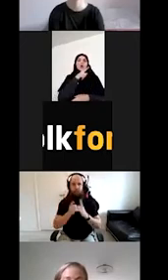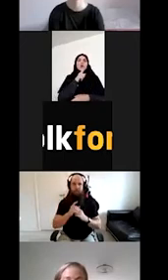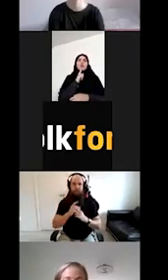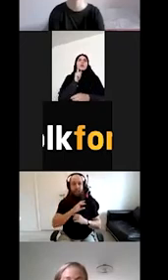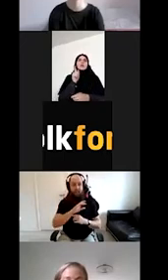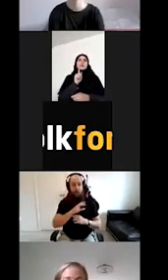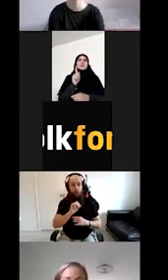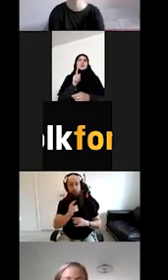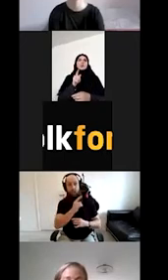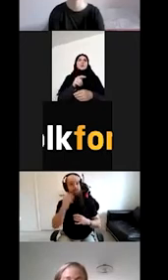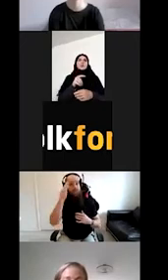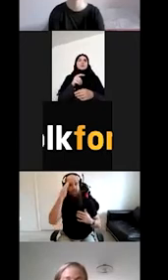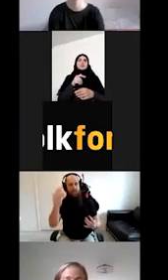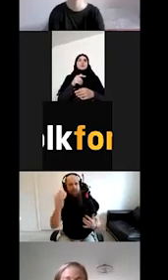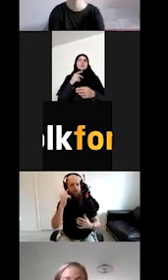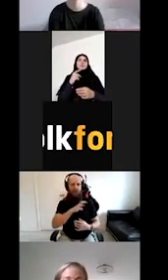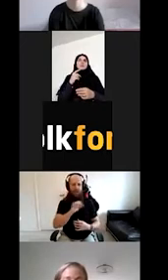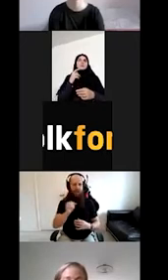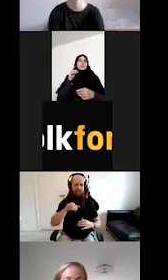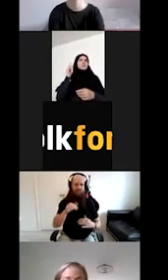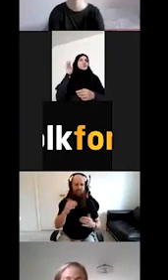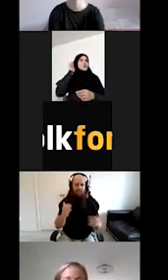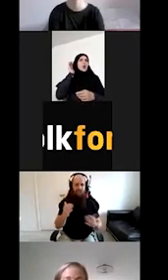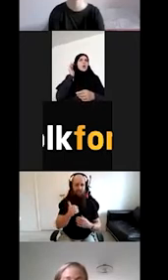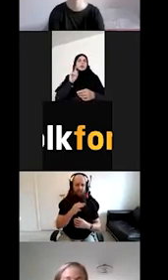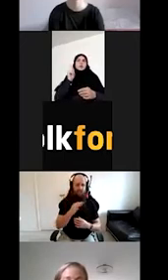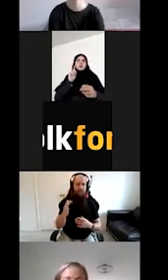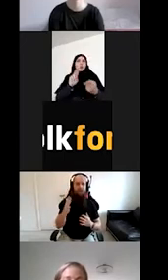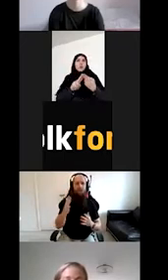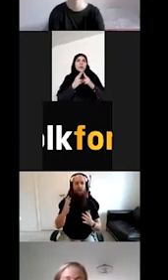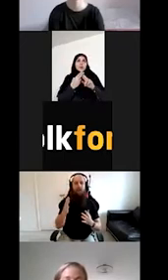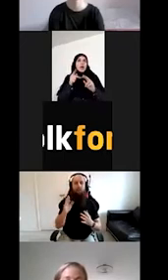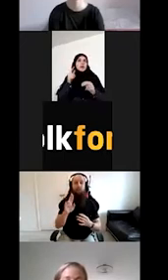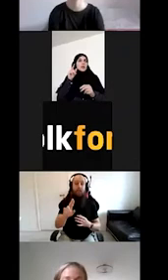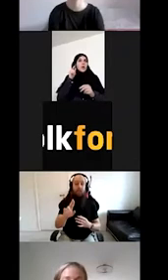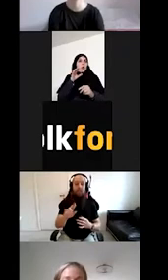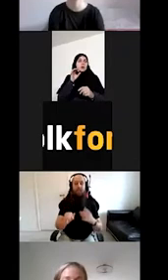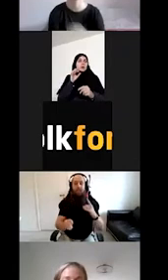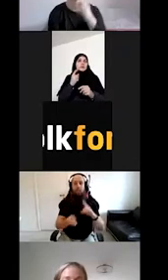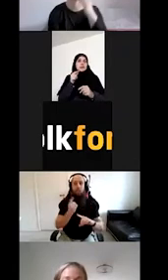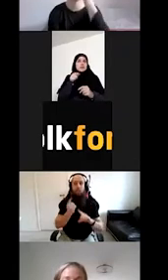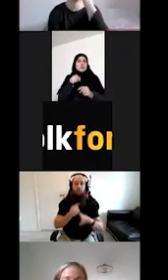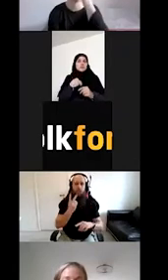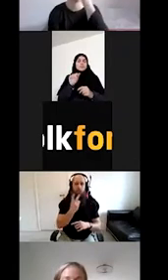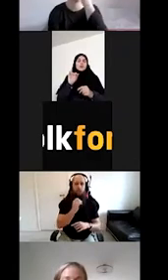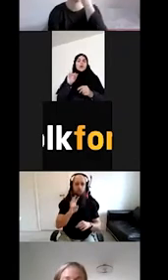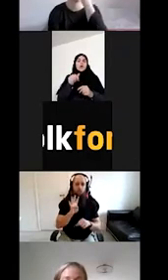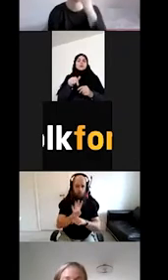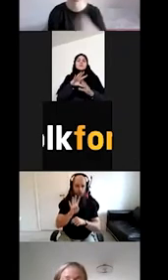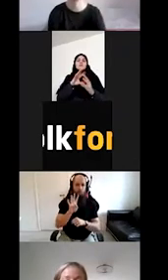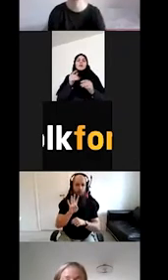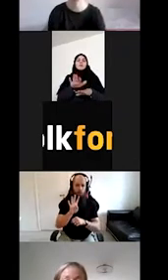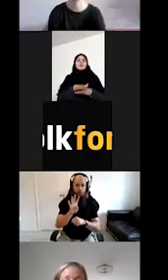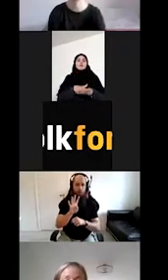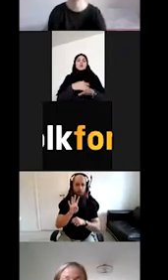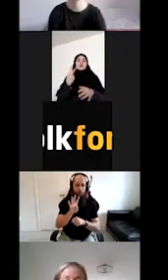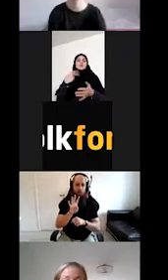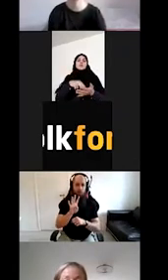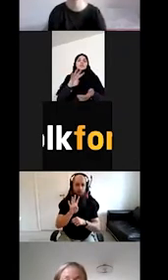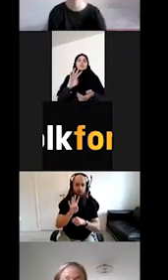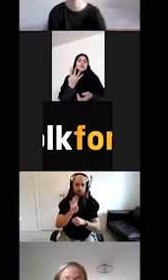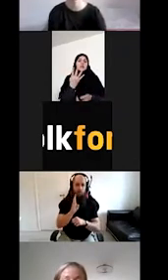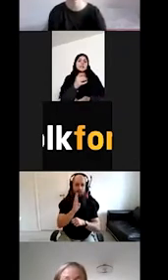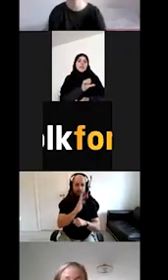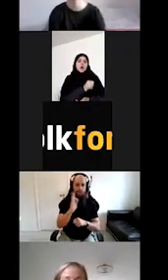about DFF, basically, it started in 2014. The first program started